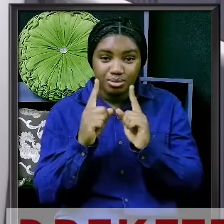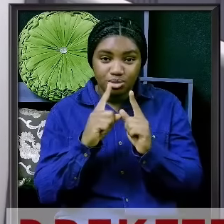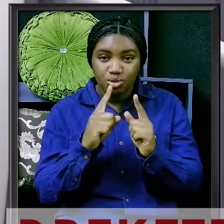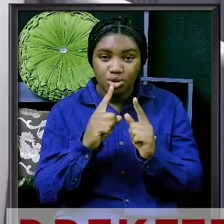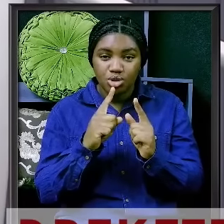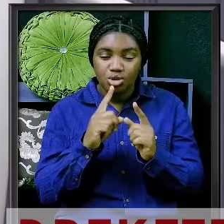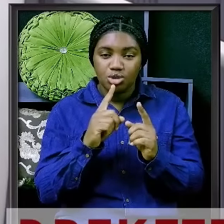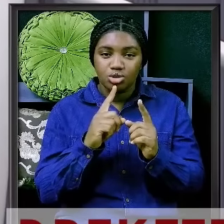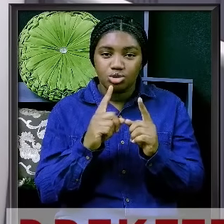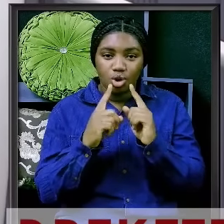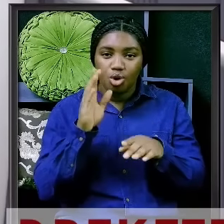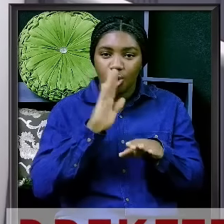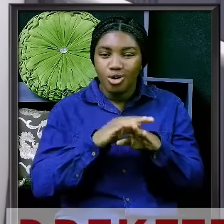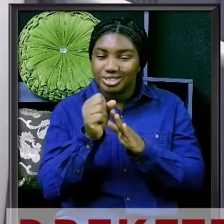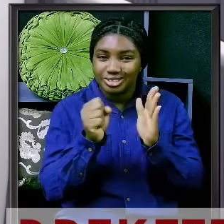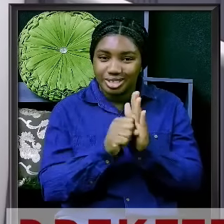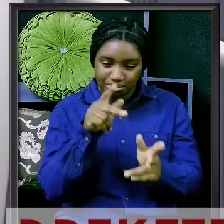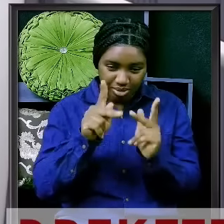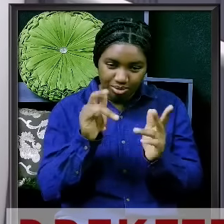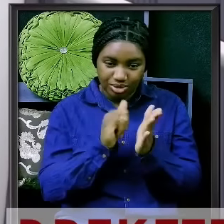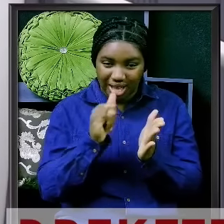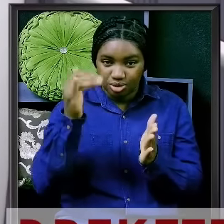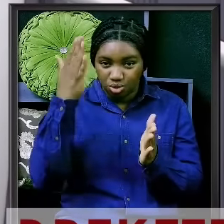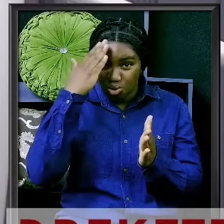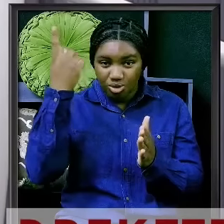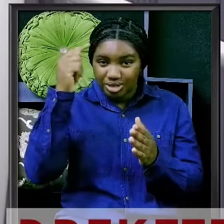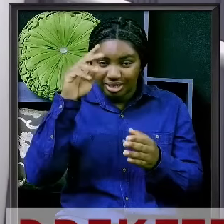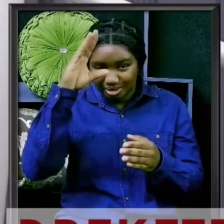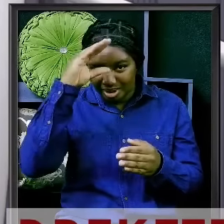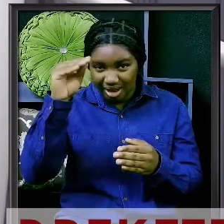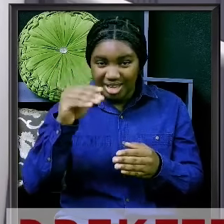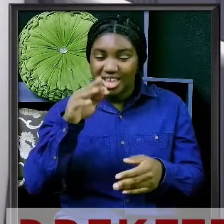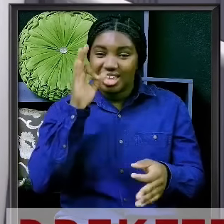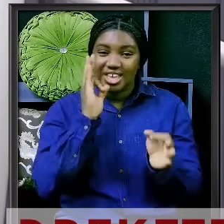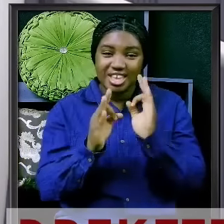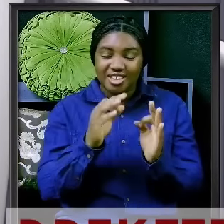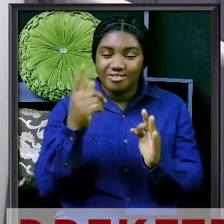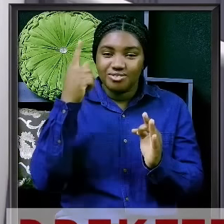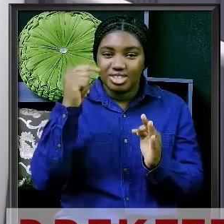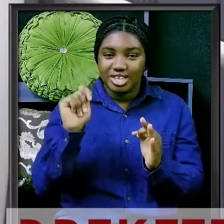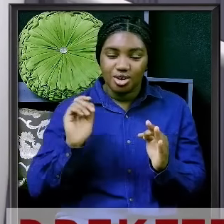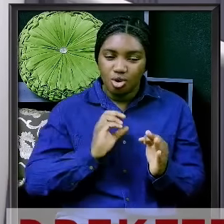State, people will sabi the man. Mm. So if Honorable Commissioner assure us